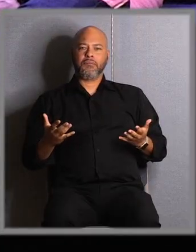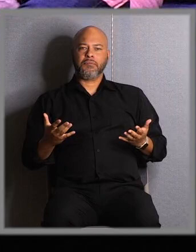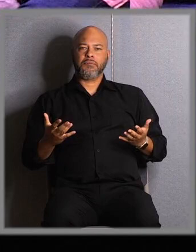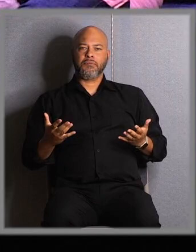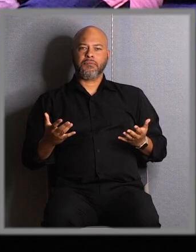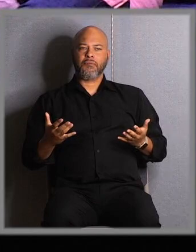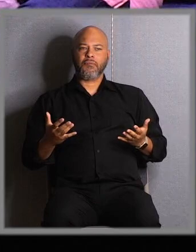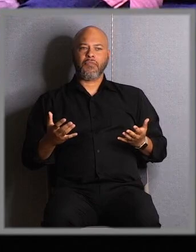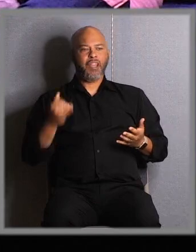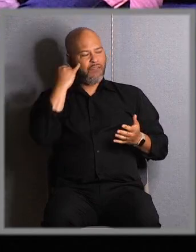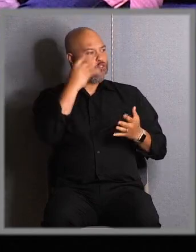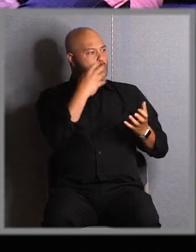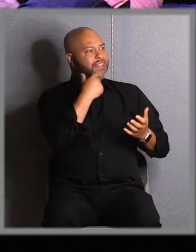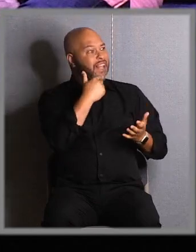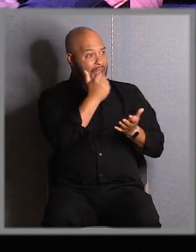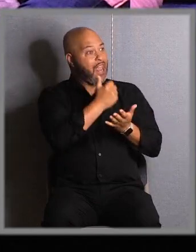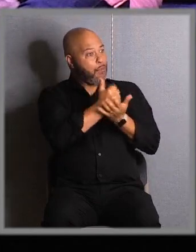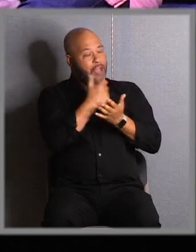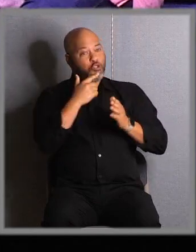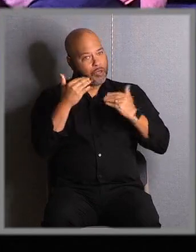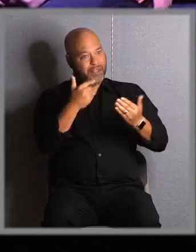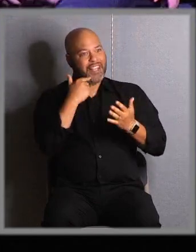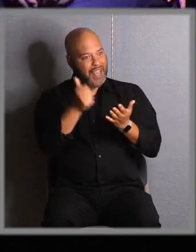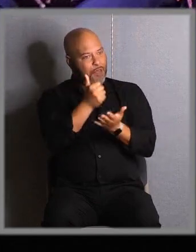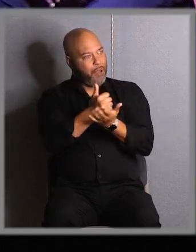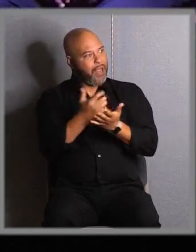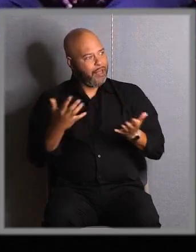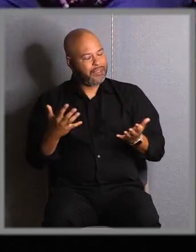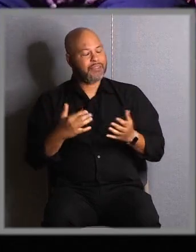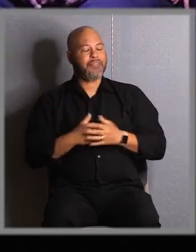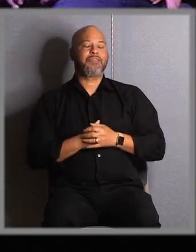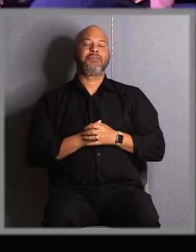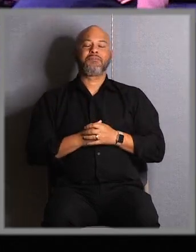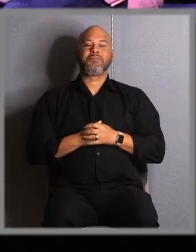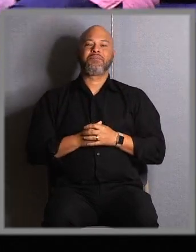If y'all going to amen, that was a time to amen right there.